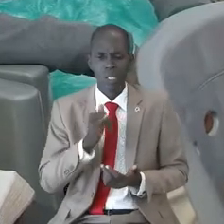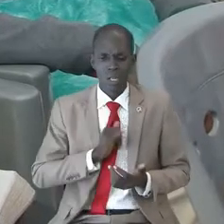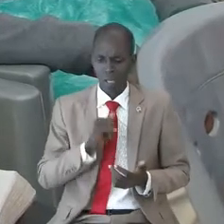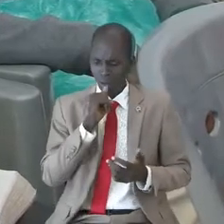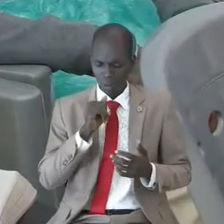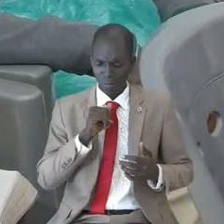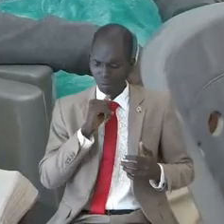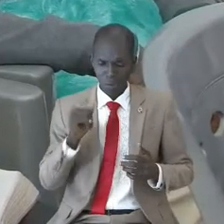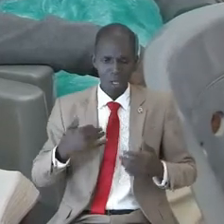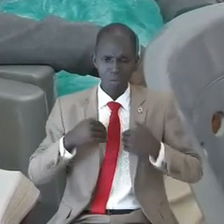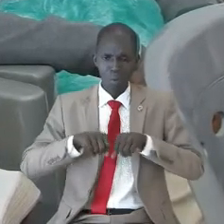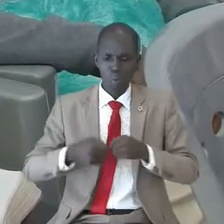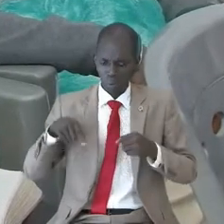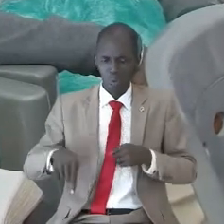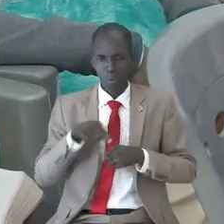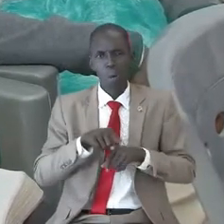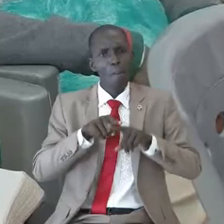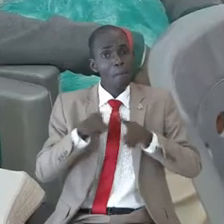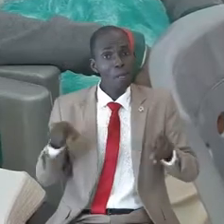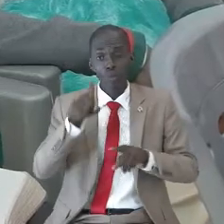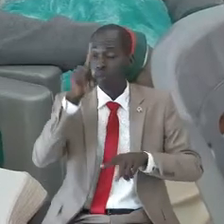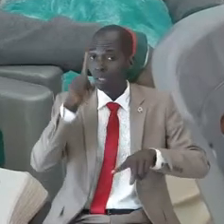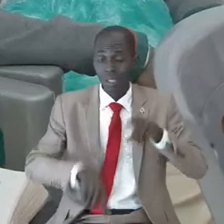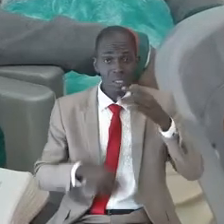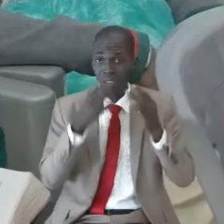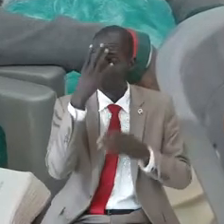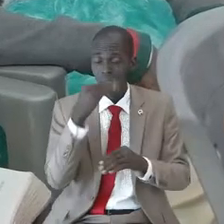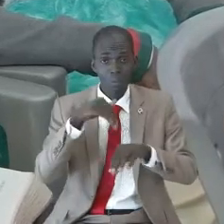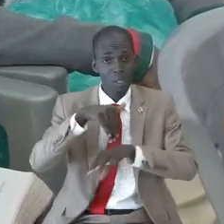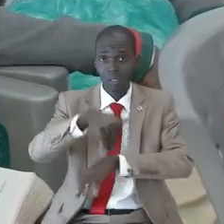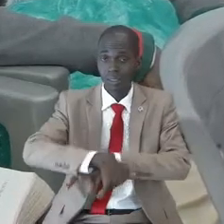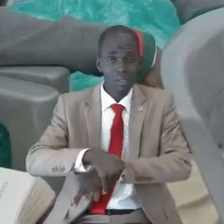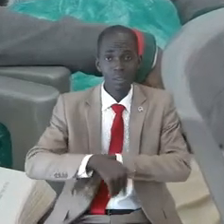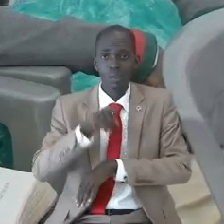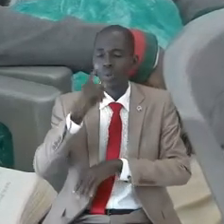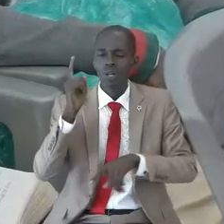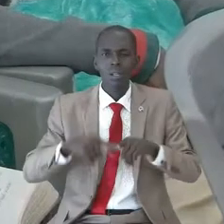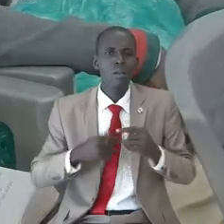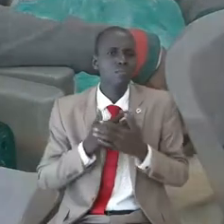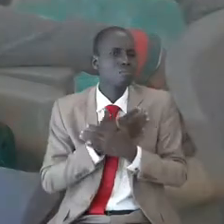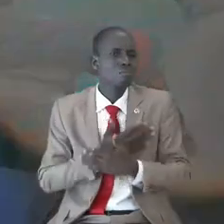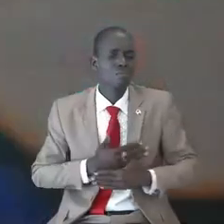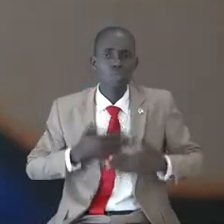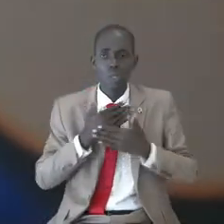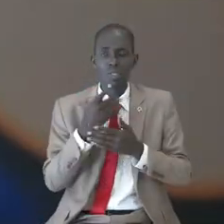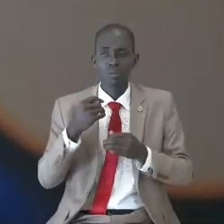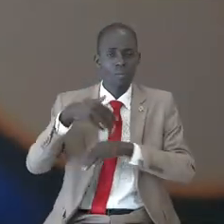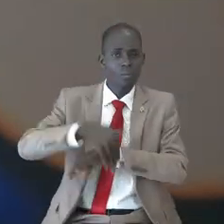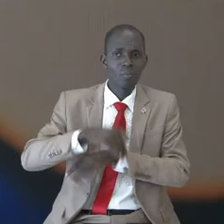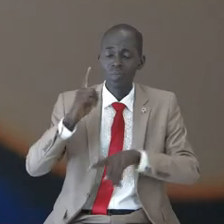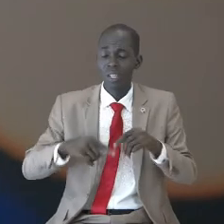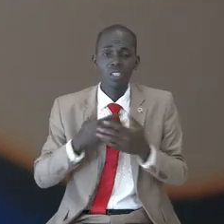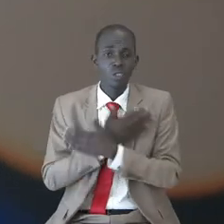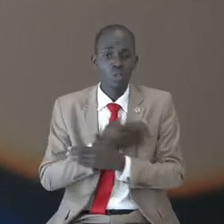not broken, but you can't sleep at night. You can't enjoy the day, you can't enjoy the